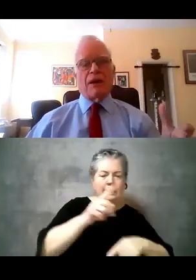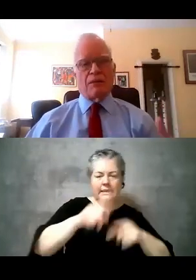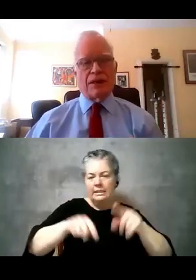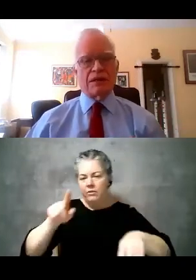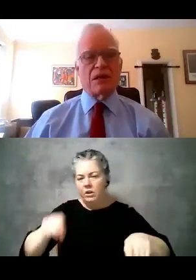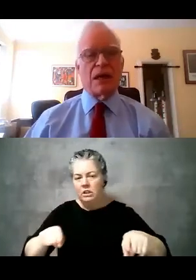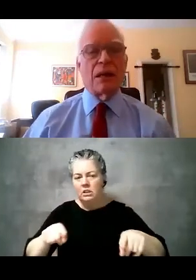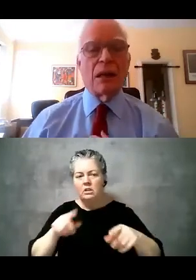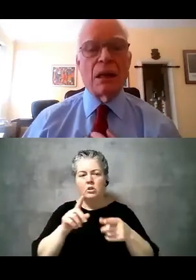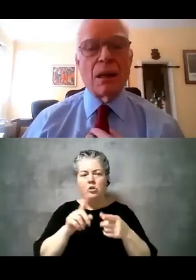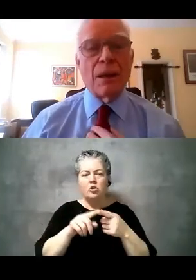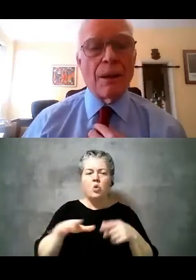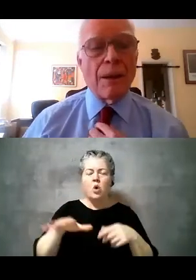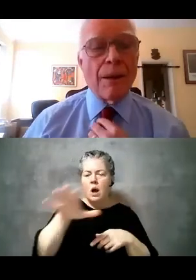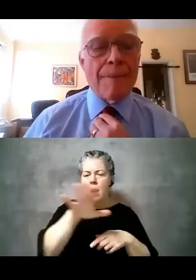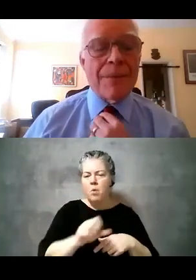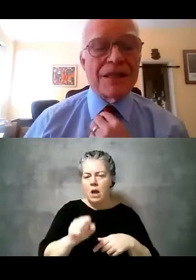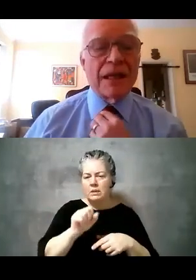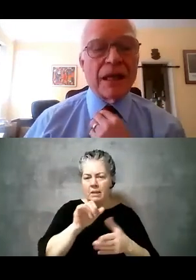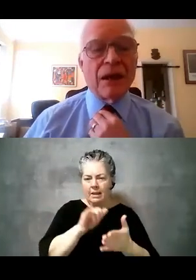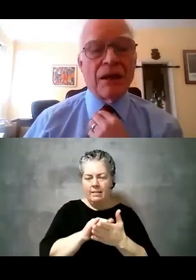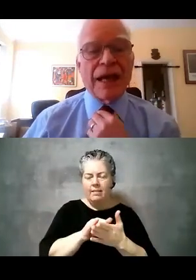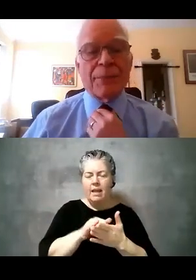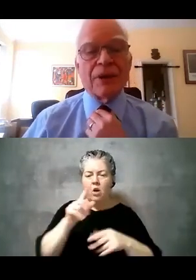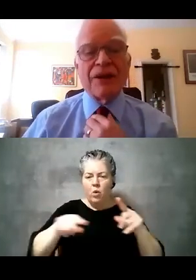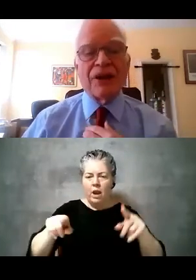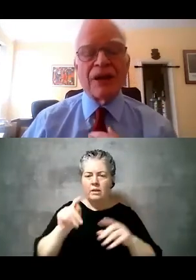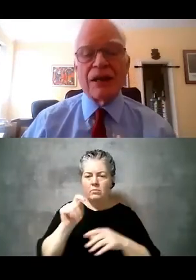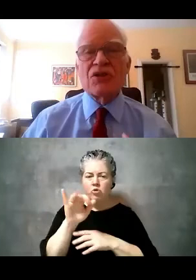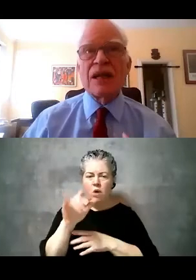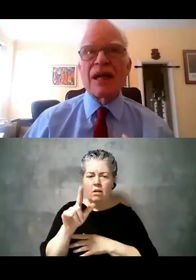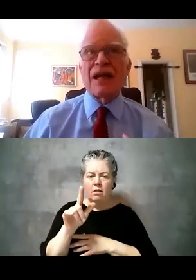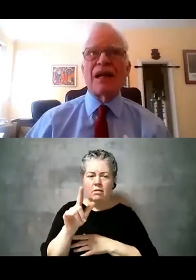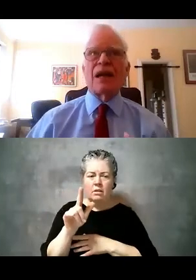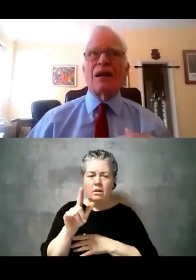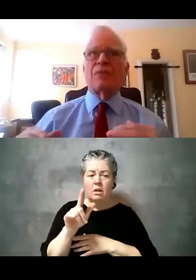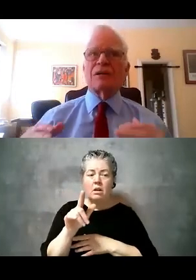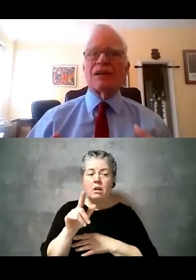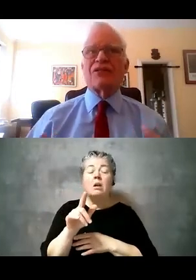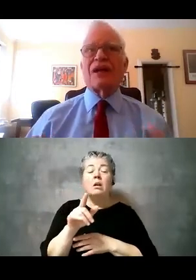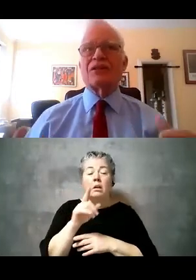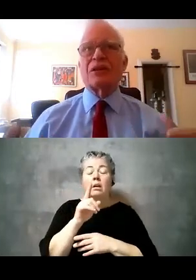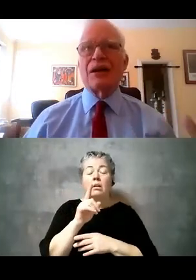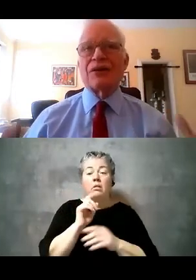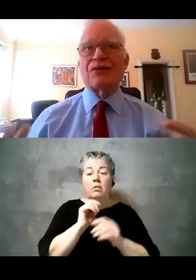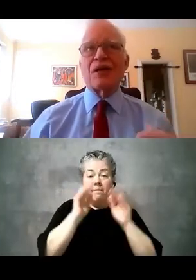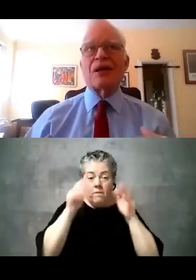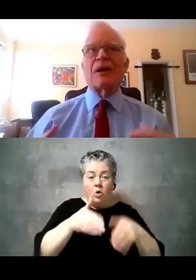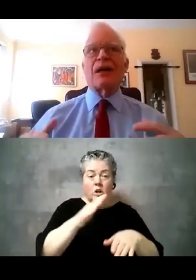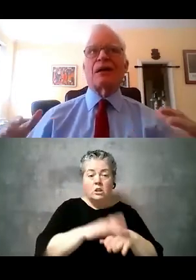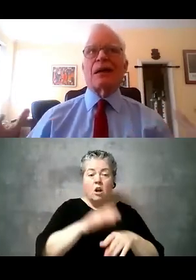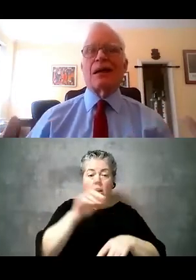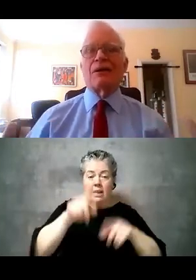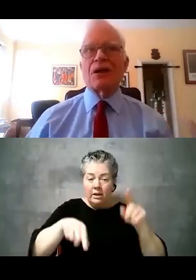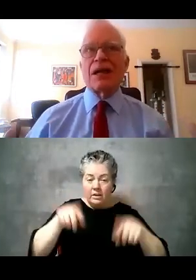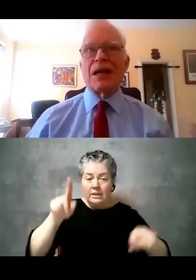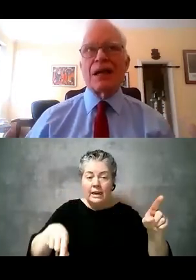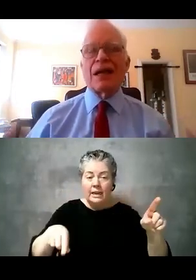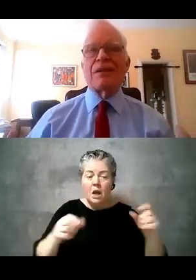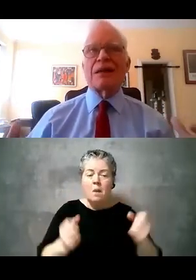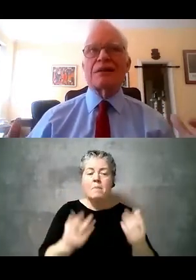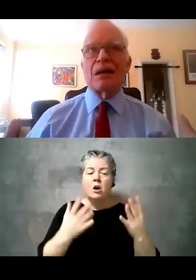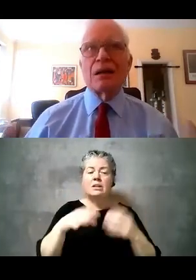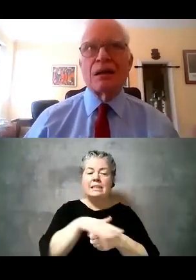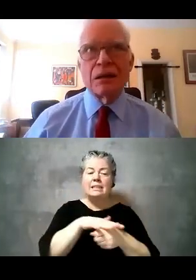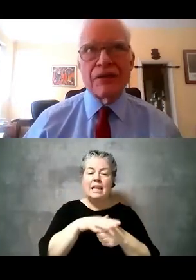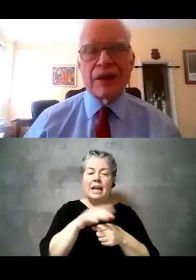that randomized trial. Take care to capitalize on heterogeneity. Multi-site trials generate heterogeneity,